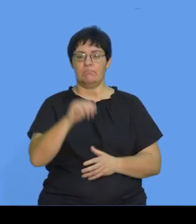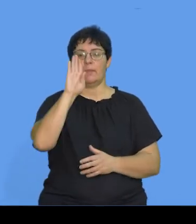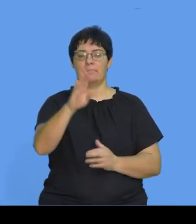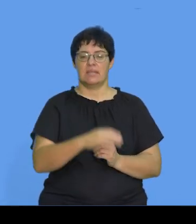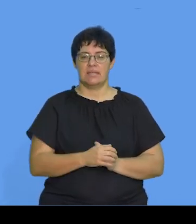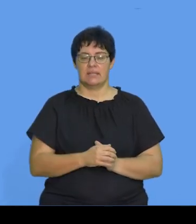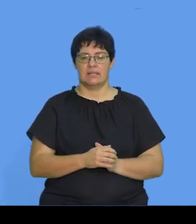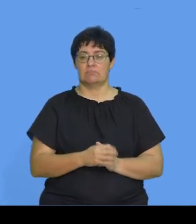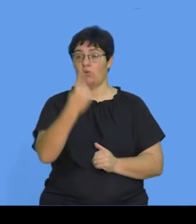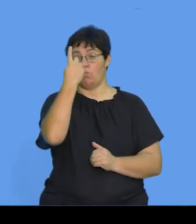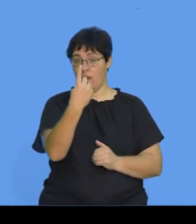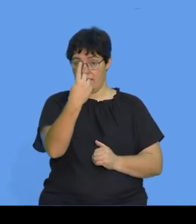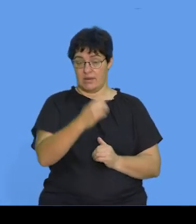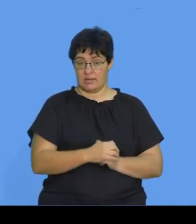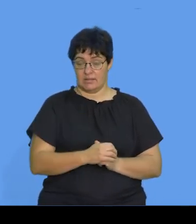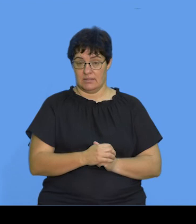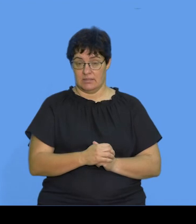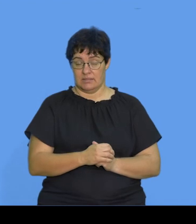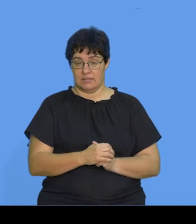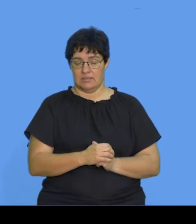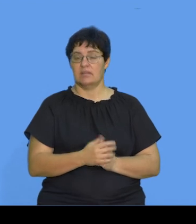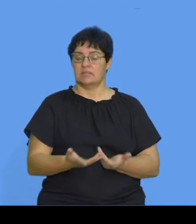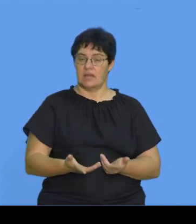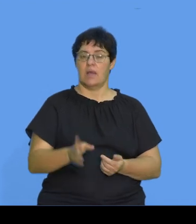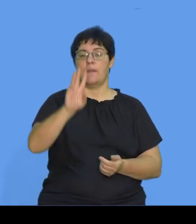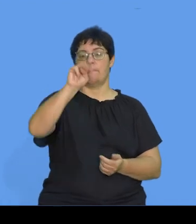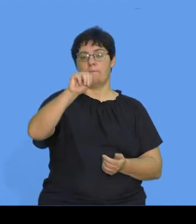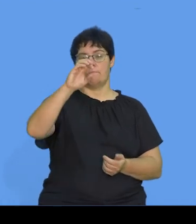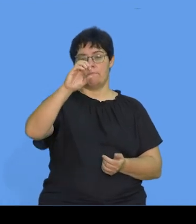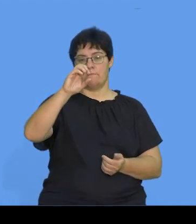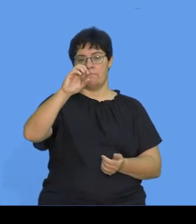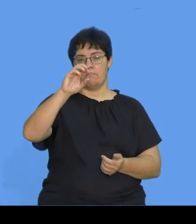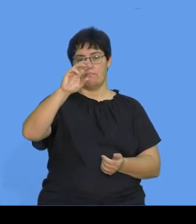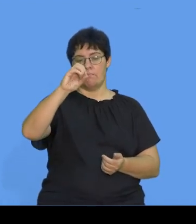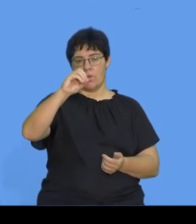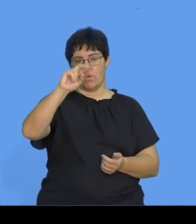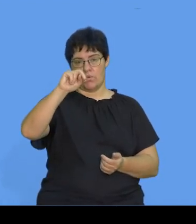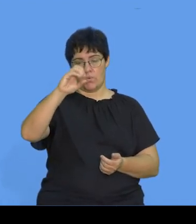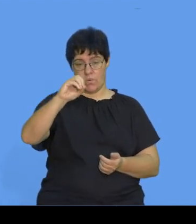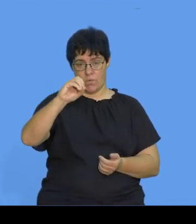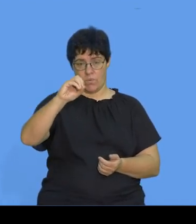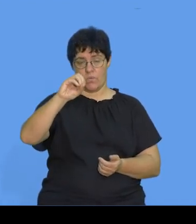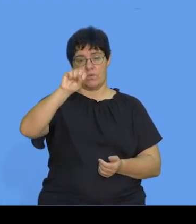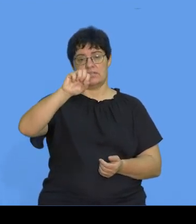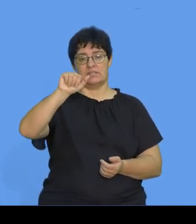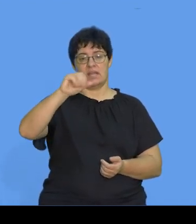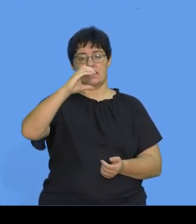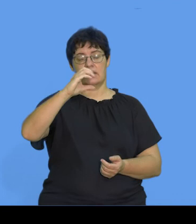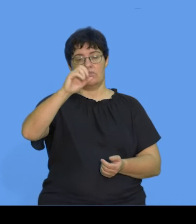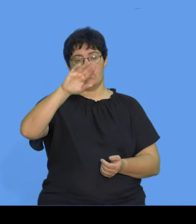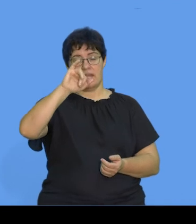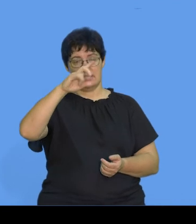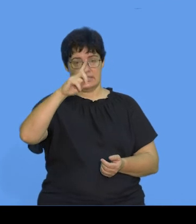All right, number B is 1. 1. So it's a monosaccharide.